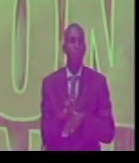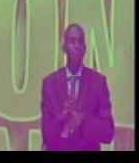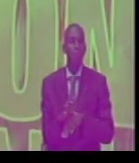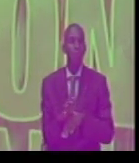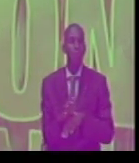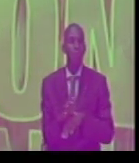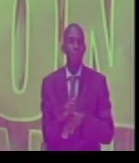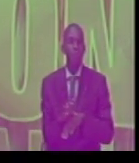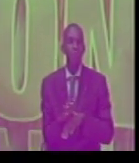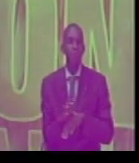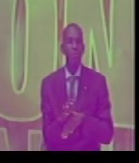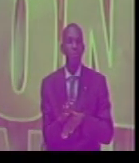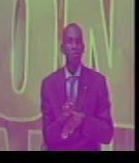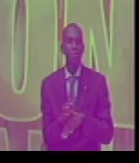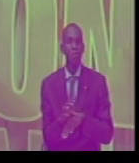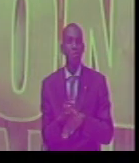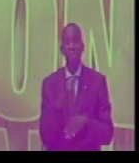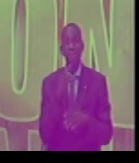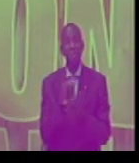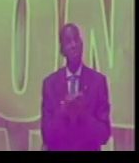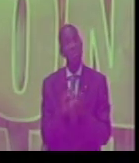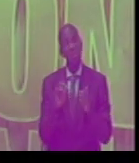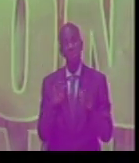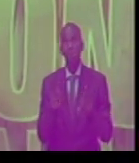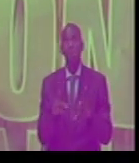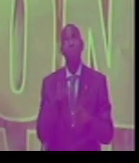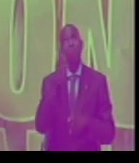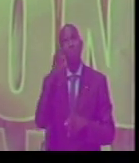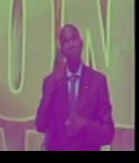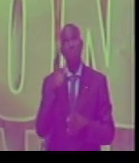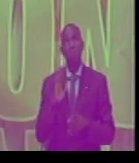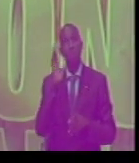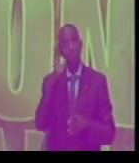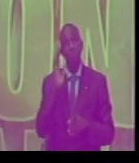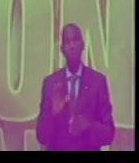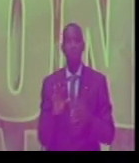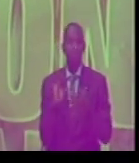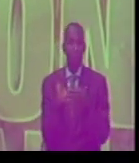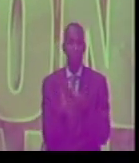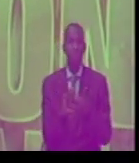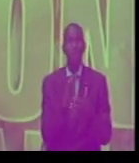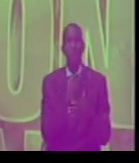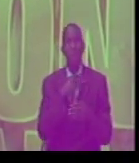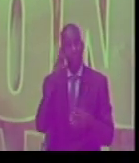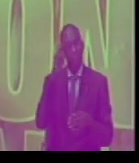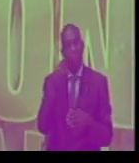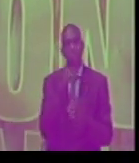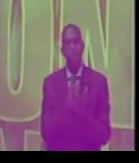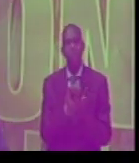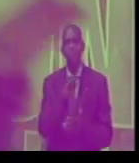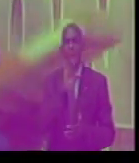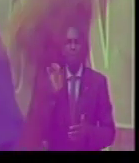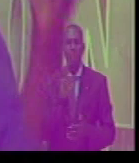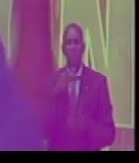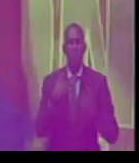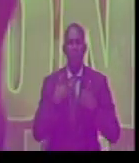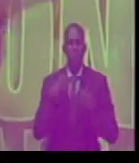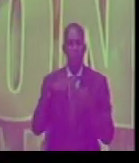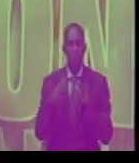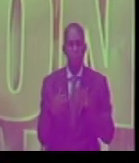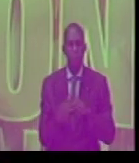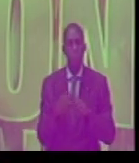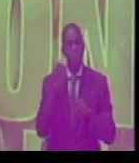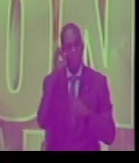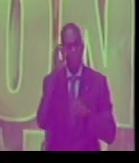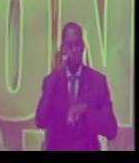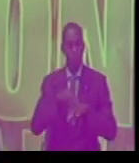the Kado estate, I reached church. Inside on the gallery, they hold me. I said, oh God, you will reconnect me. As Jesus say, wherever